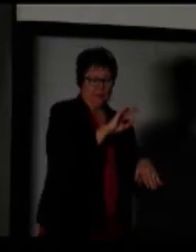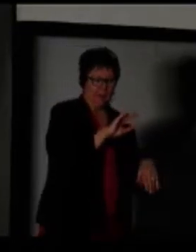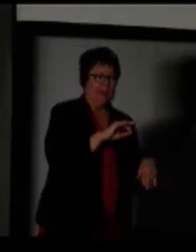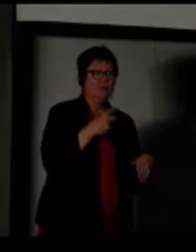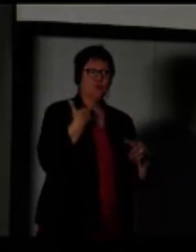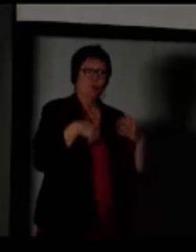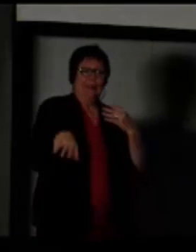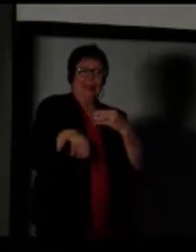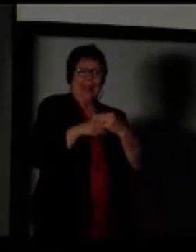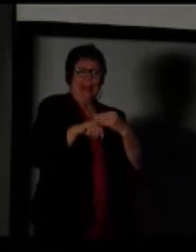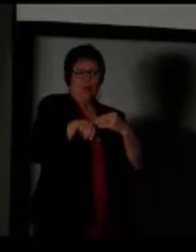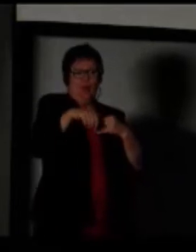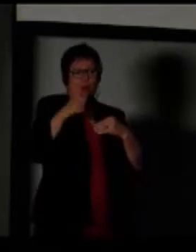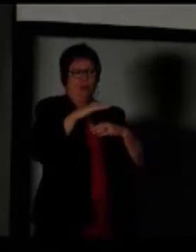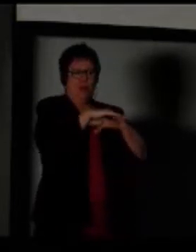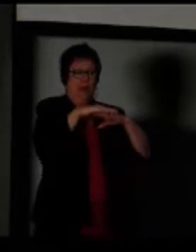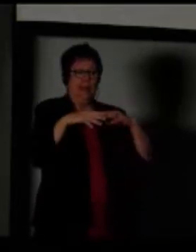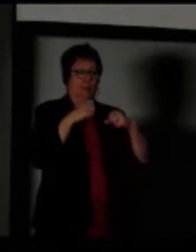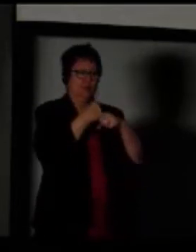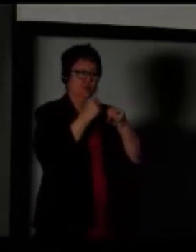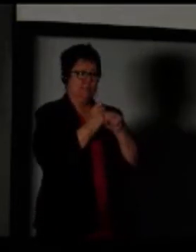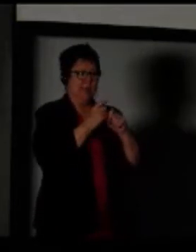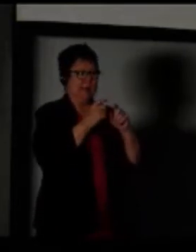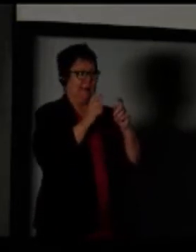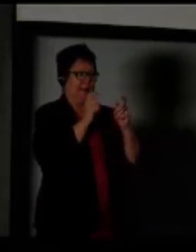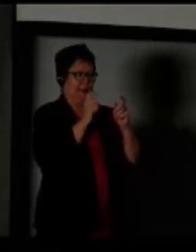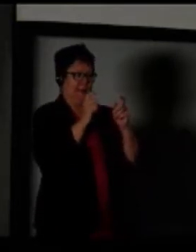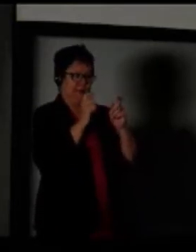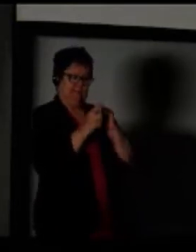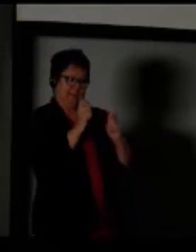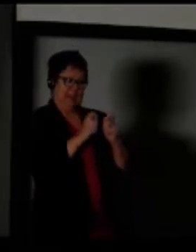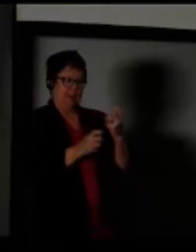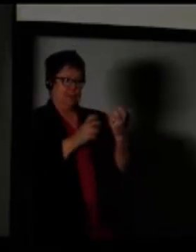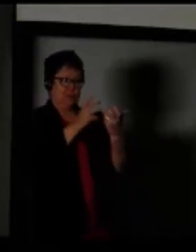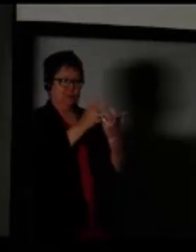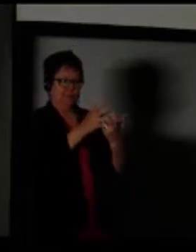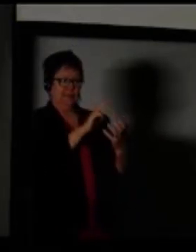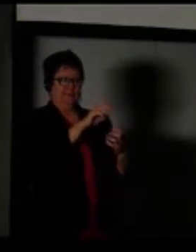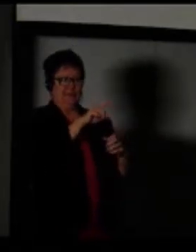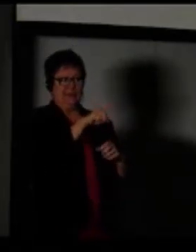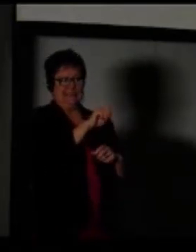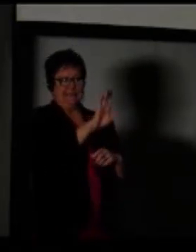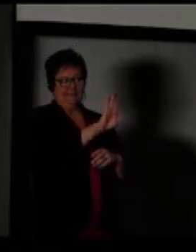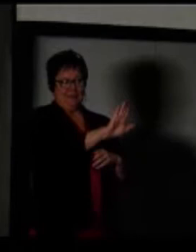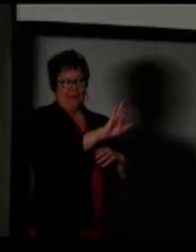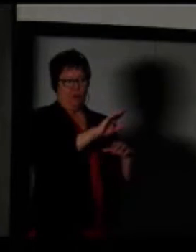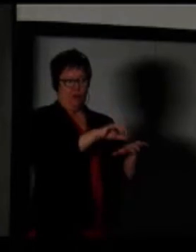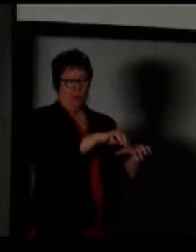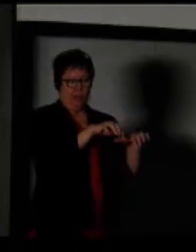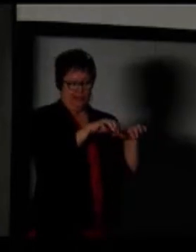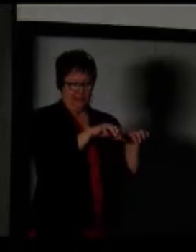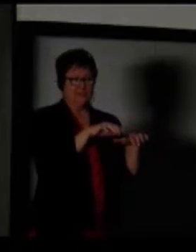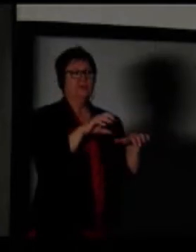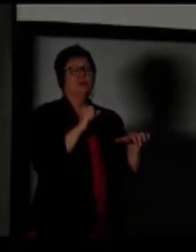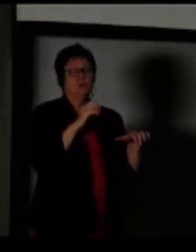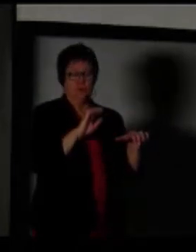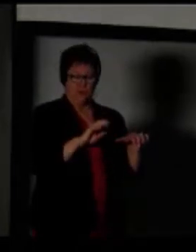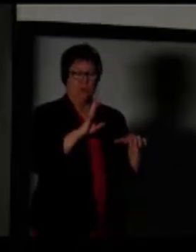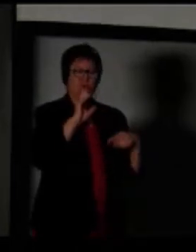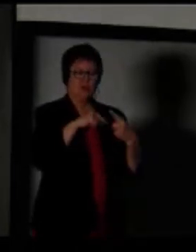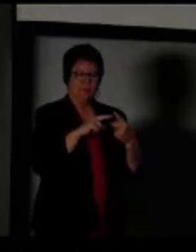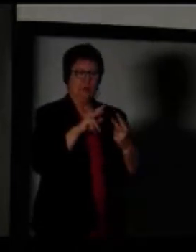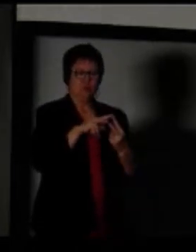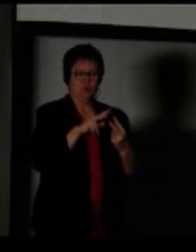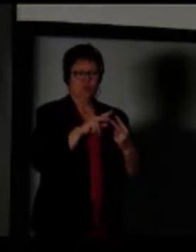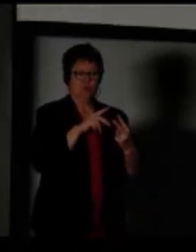layer where we're tailoring it to meet the very specific needs of an audience. And so I want to now just talk about who our two primary